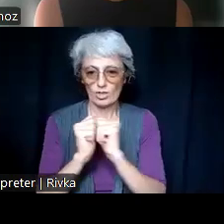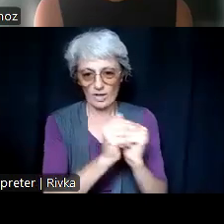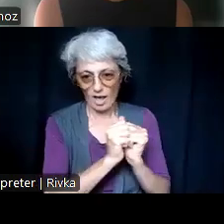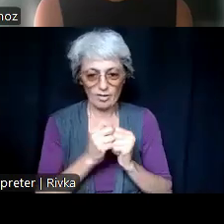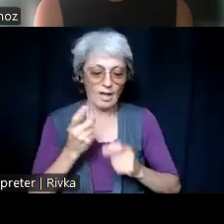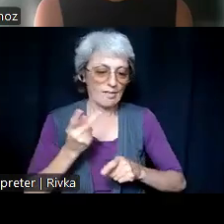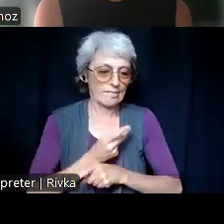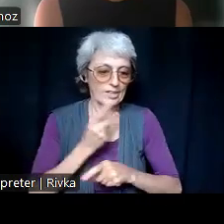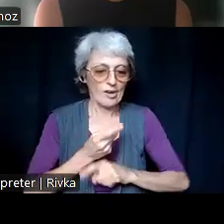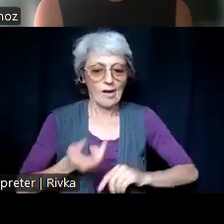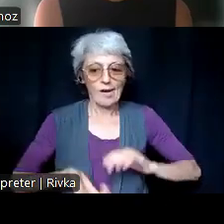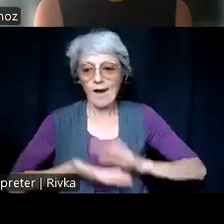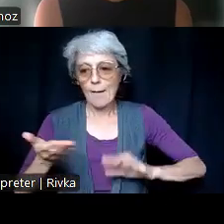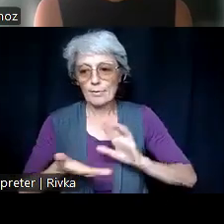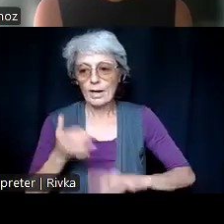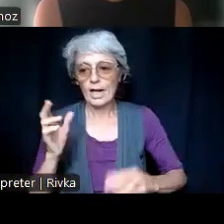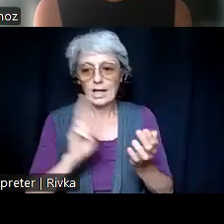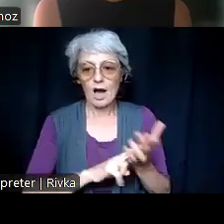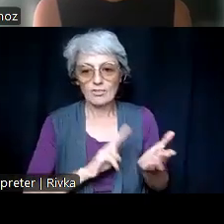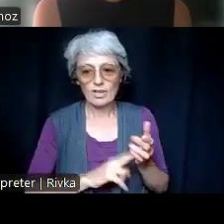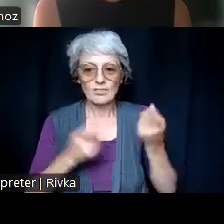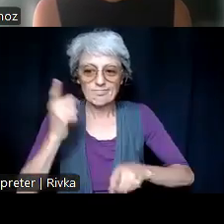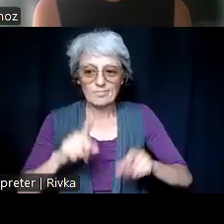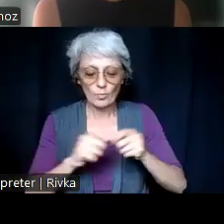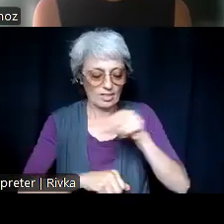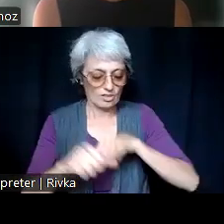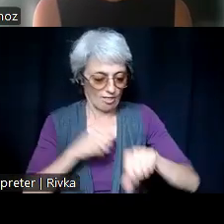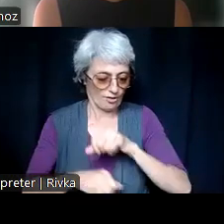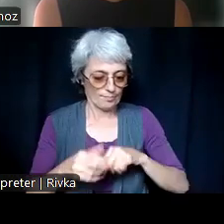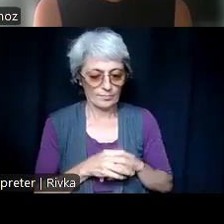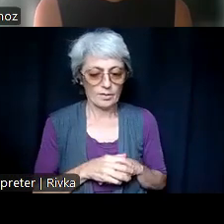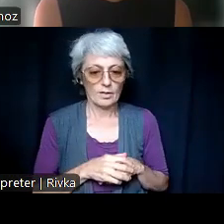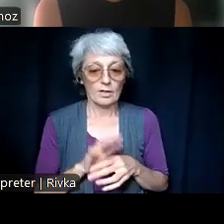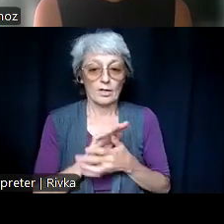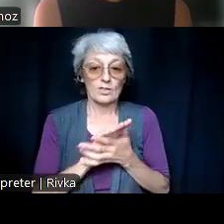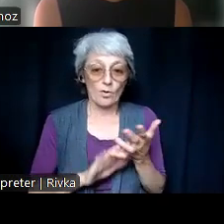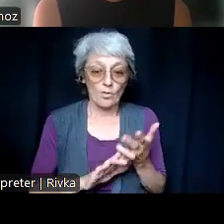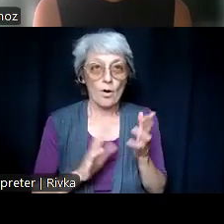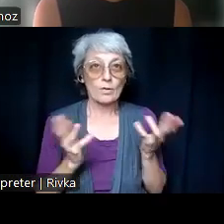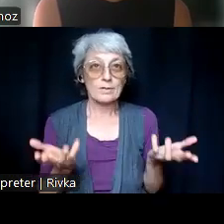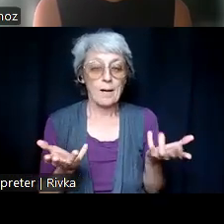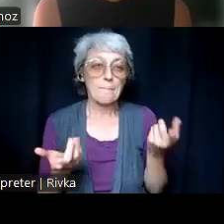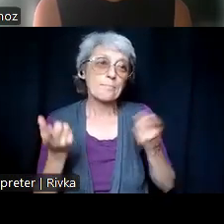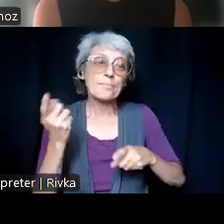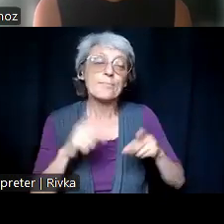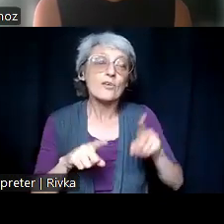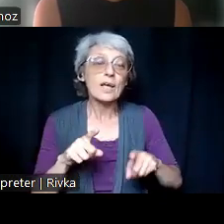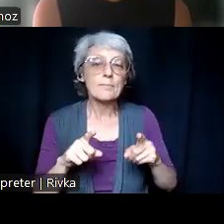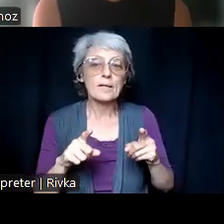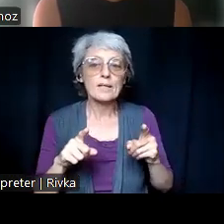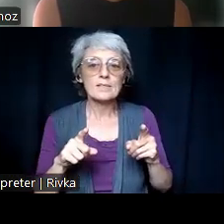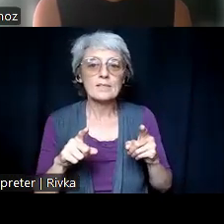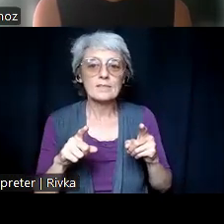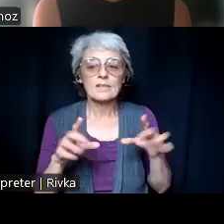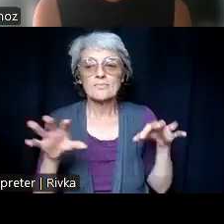operating contracts with each other. So those operating agreements lay out, they go deeper into roles